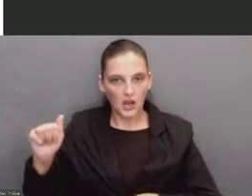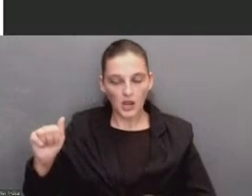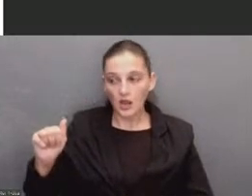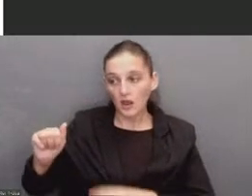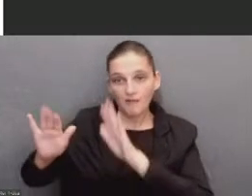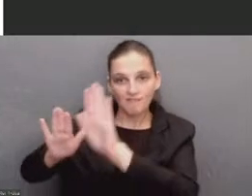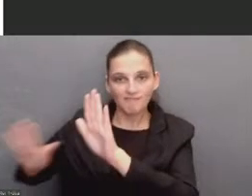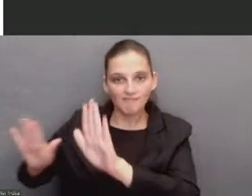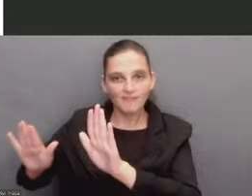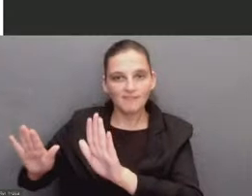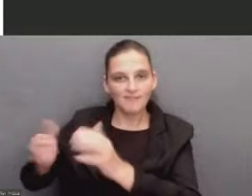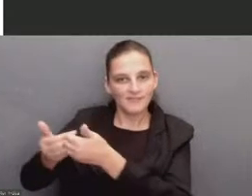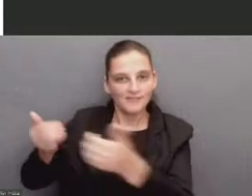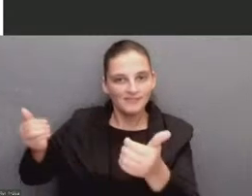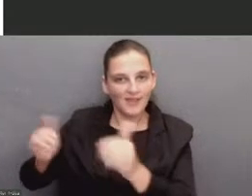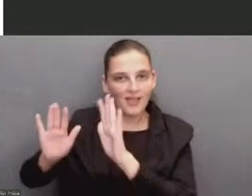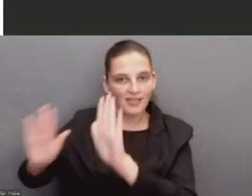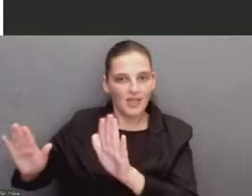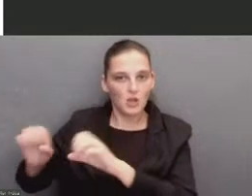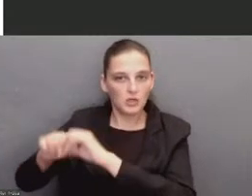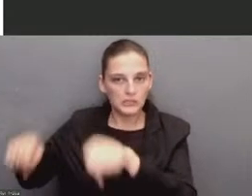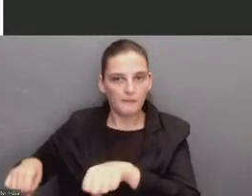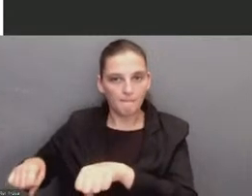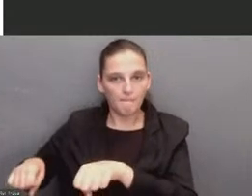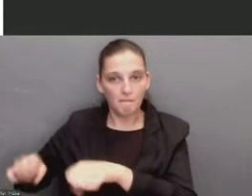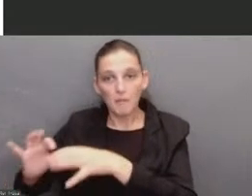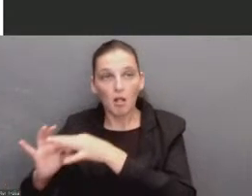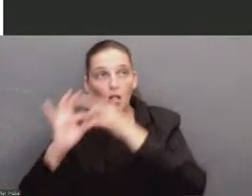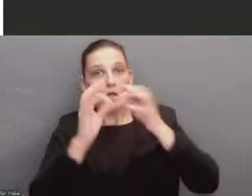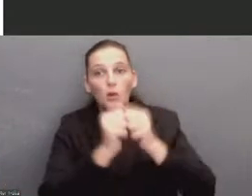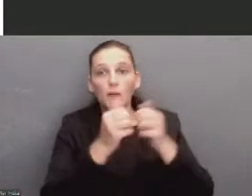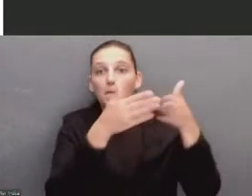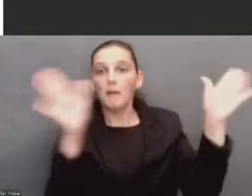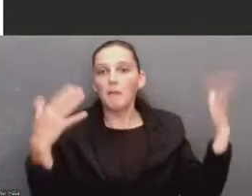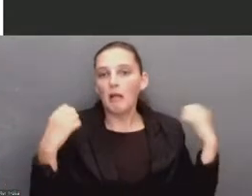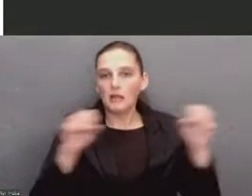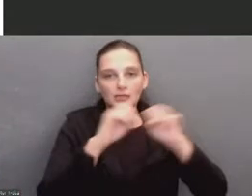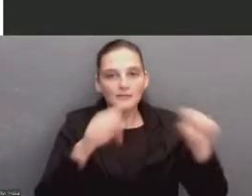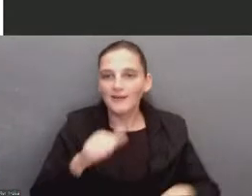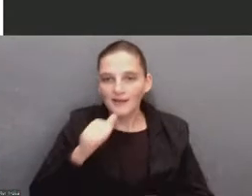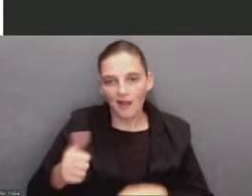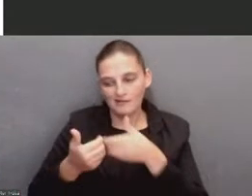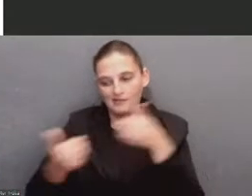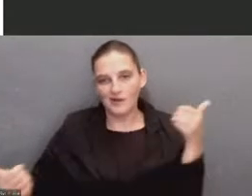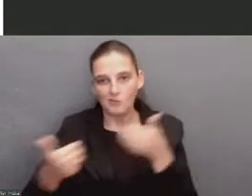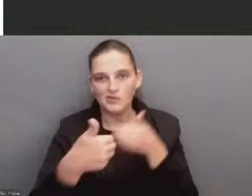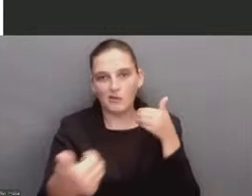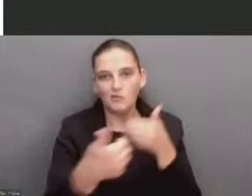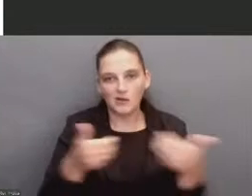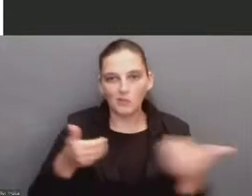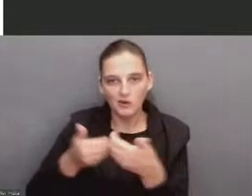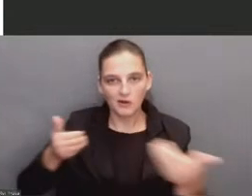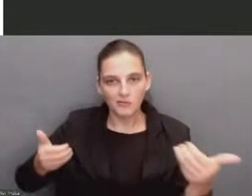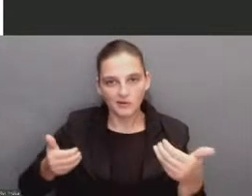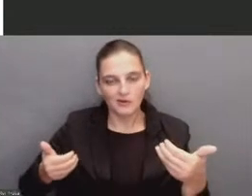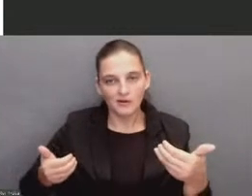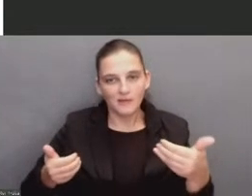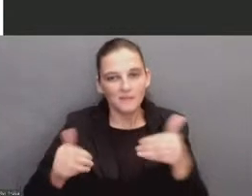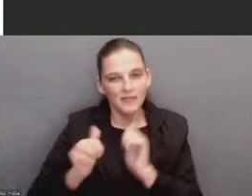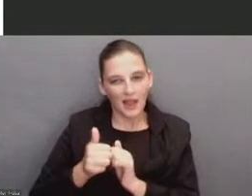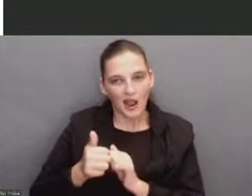don't connect to public health systems. So it can be very difficult to understand and track